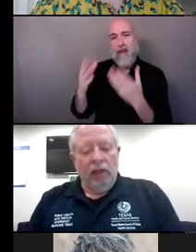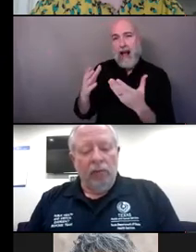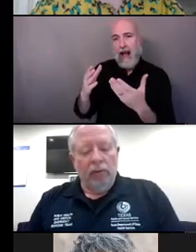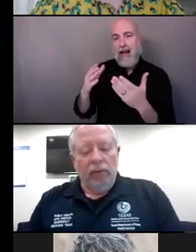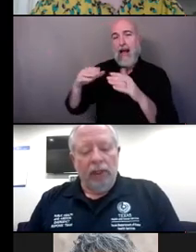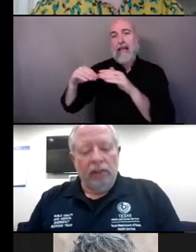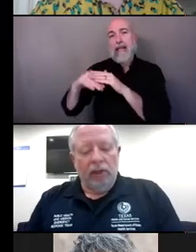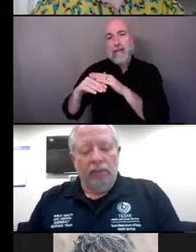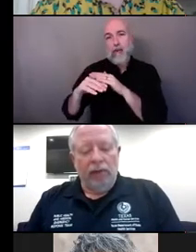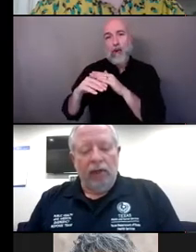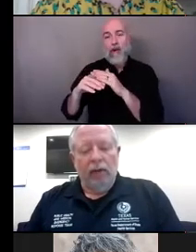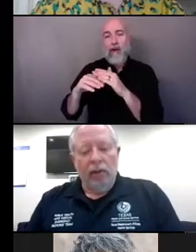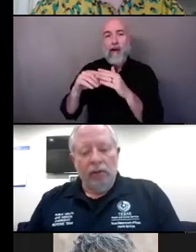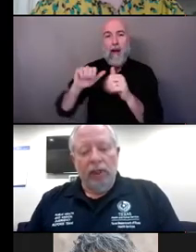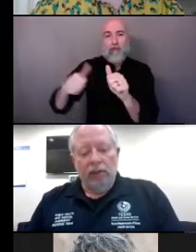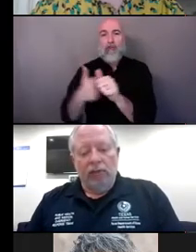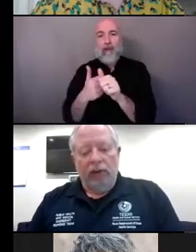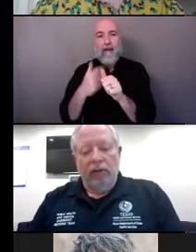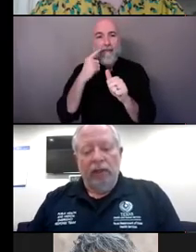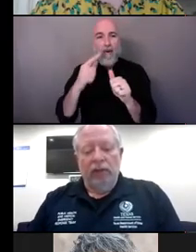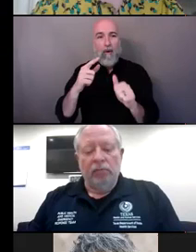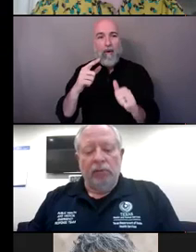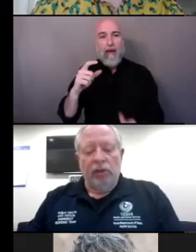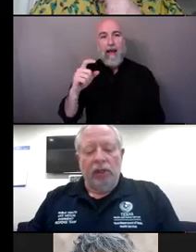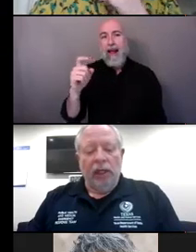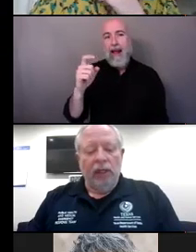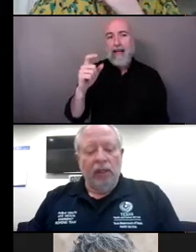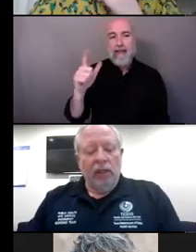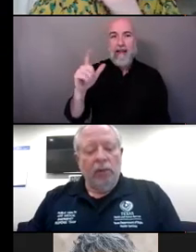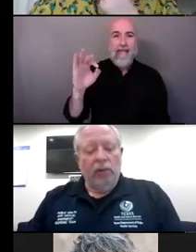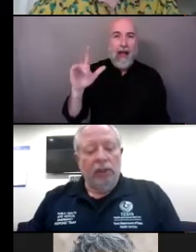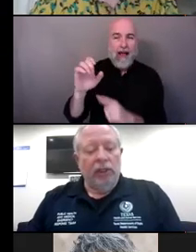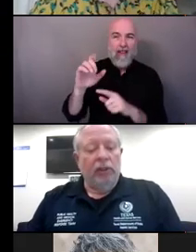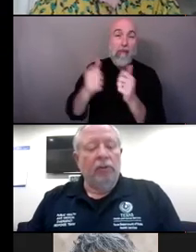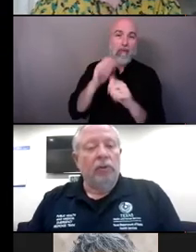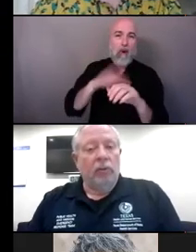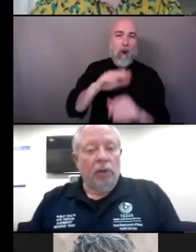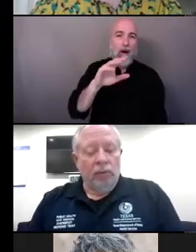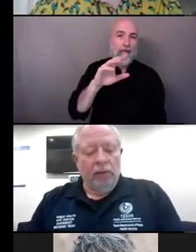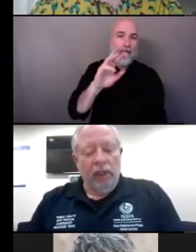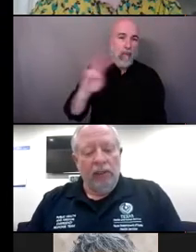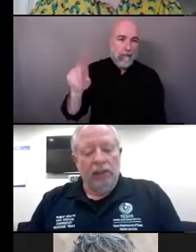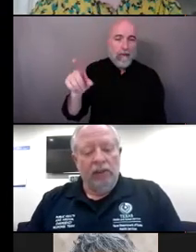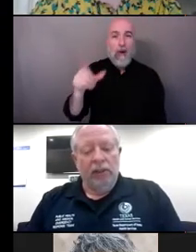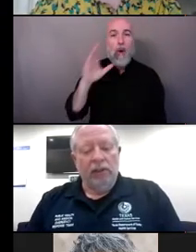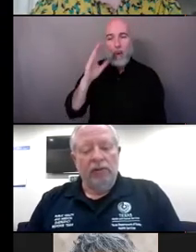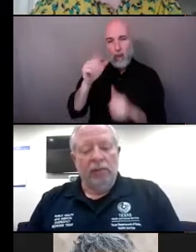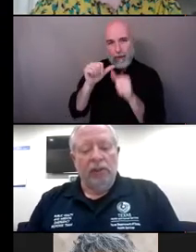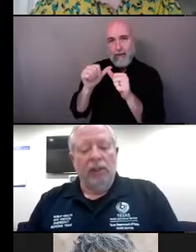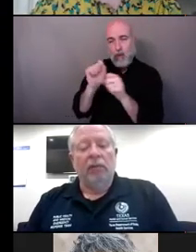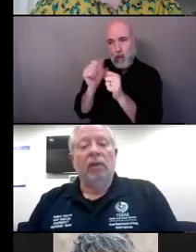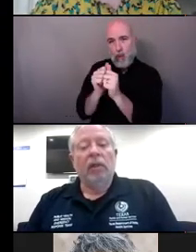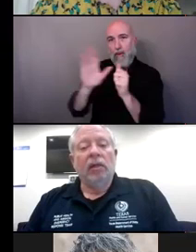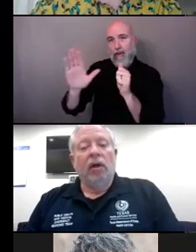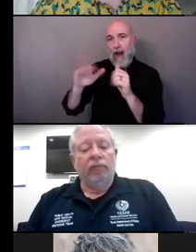alternative with the Excel file that is posted online. We will continue to work with the HHSC